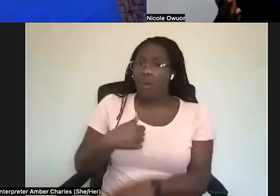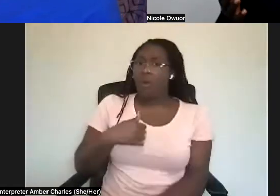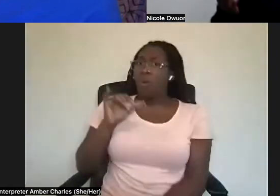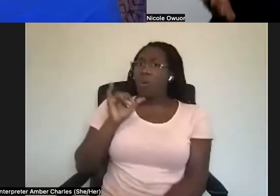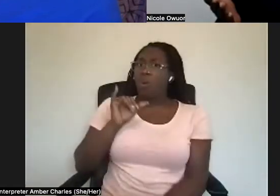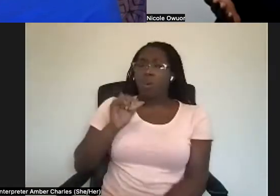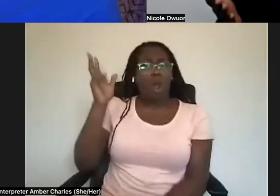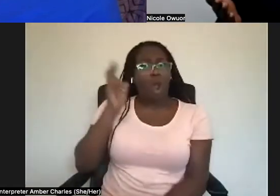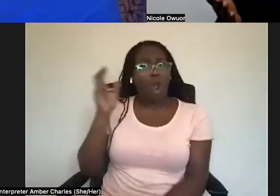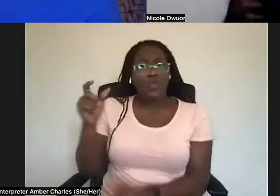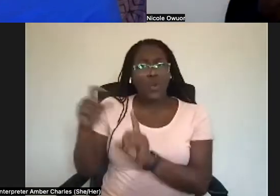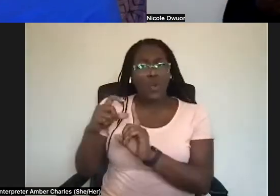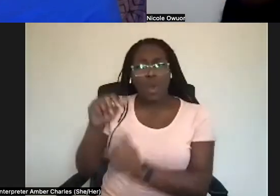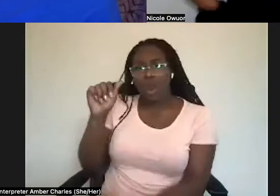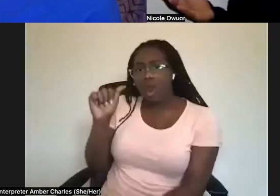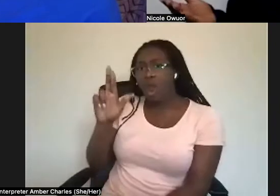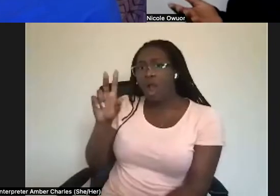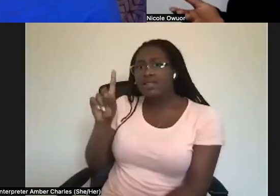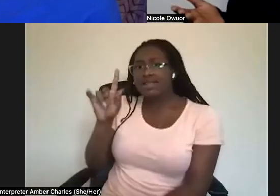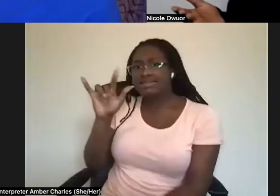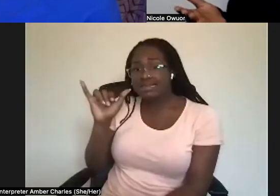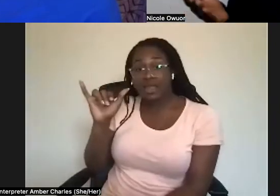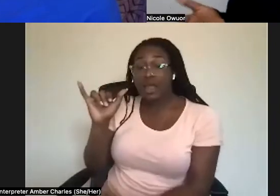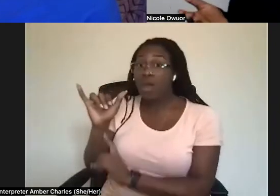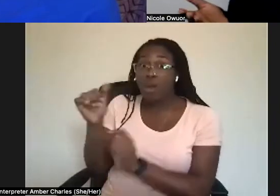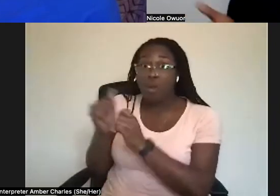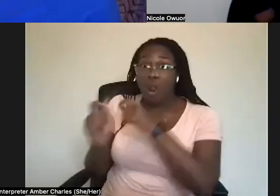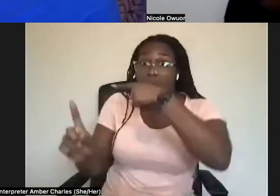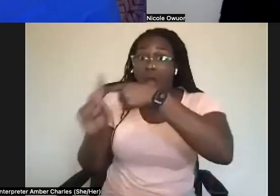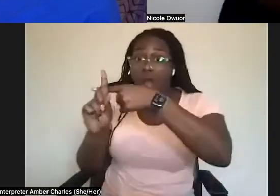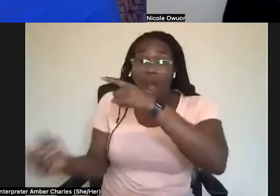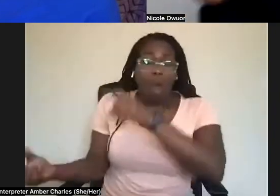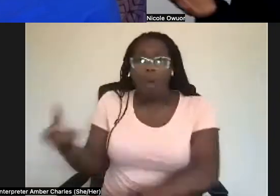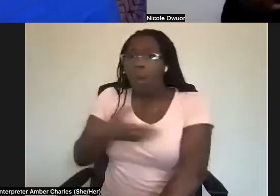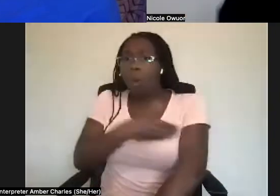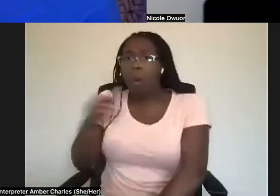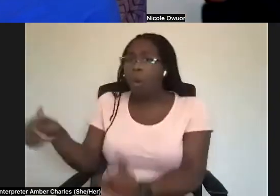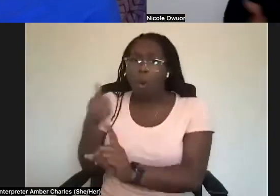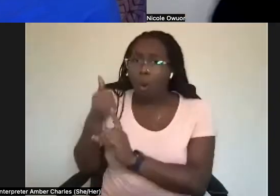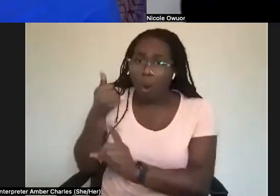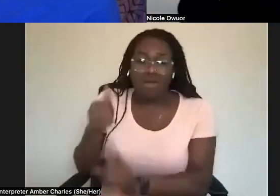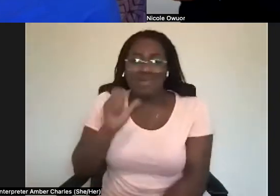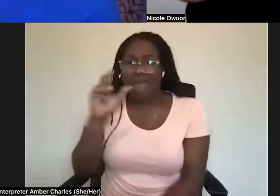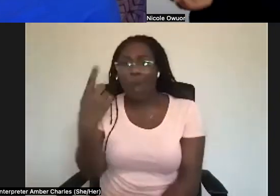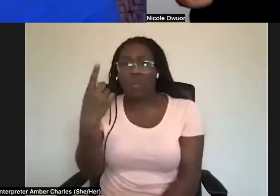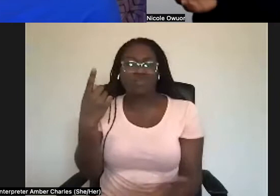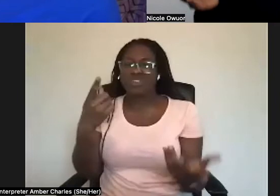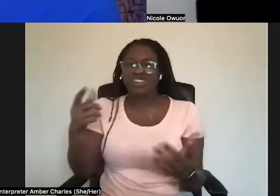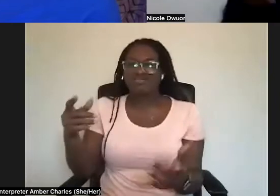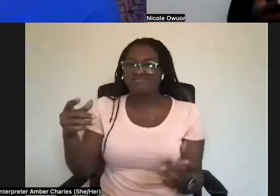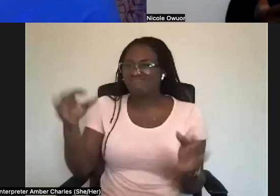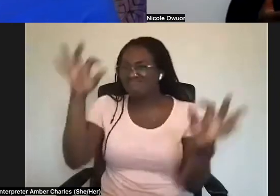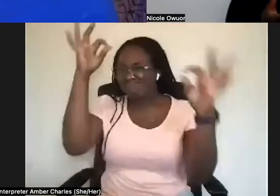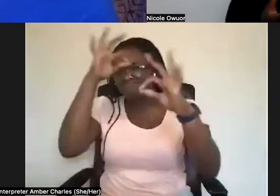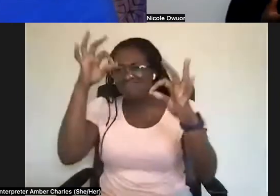use the word audacity in an empowering way, not just someone who's out here being belligerent and disrespectful with